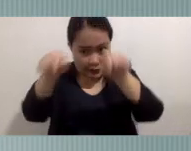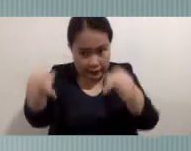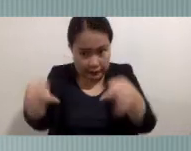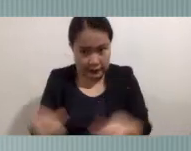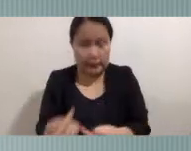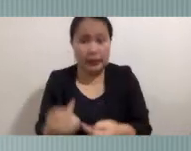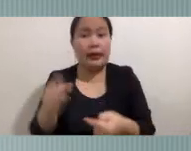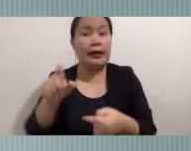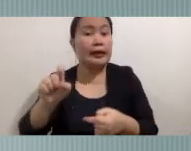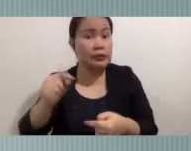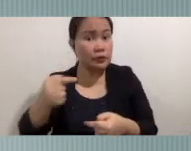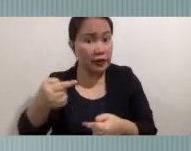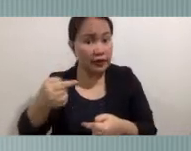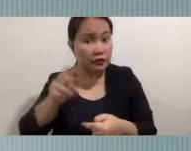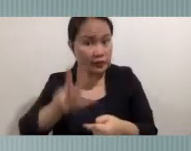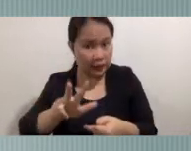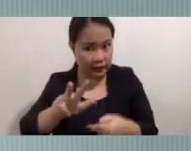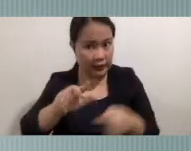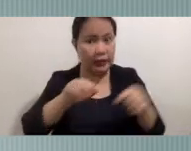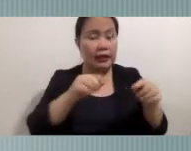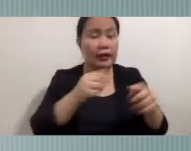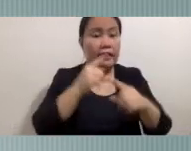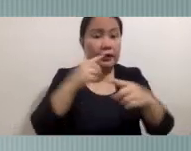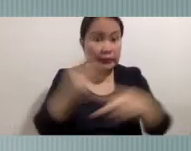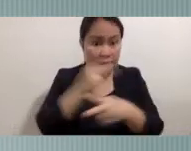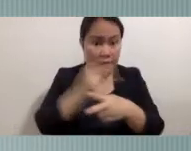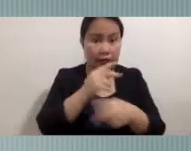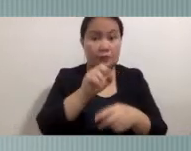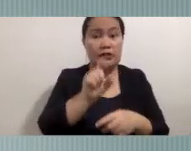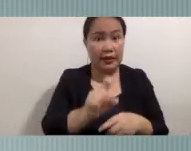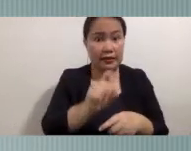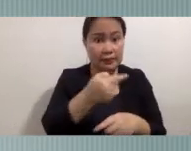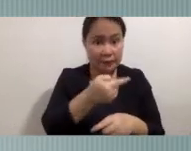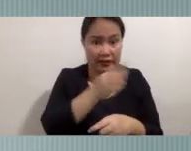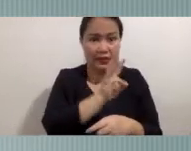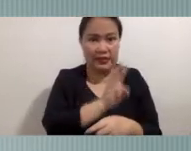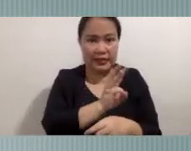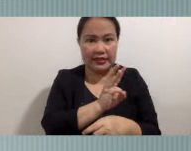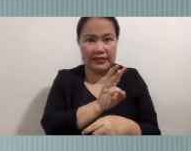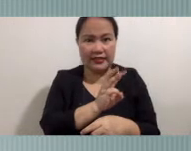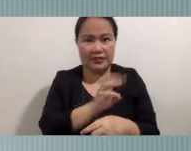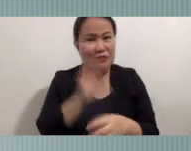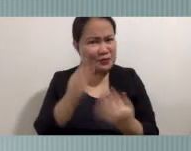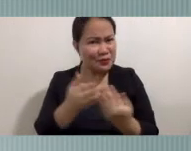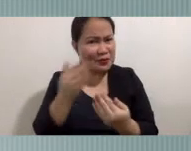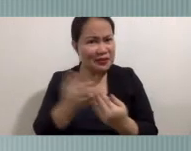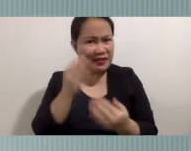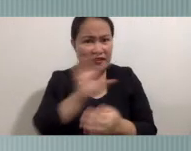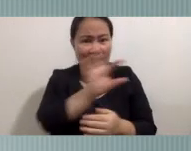is x minus 3 and x minus 6.